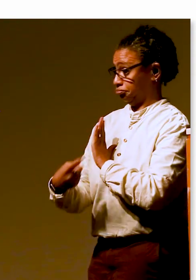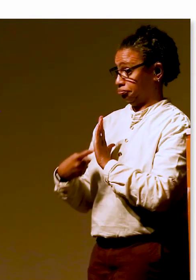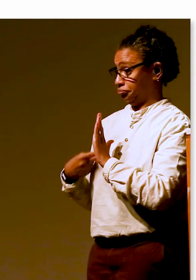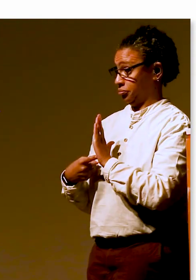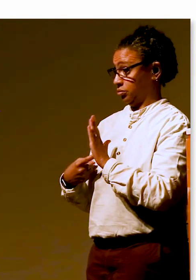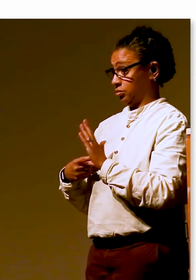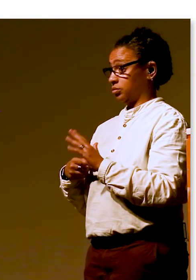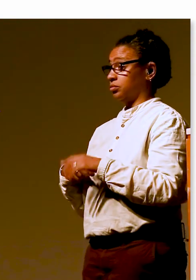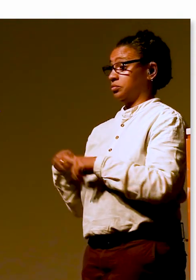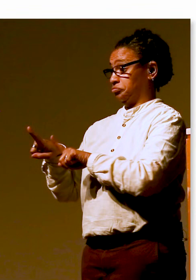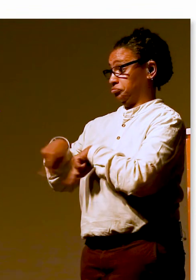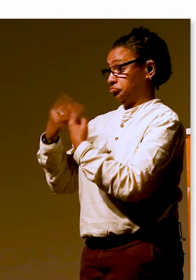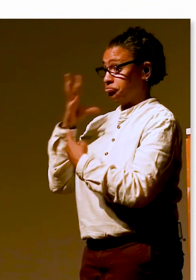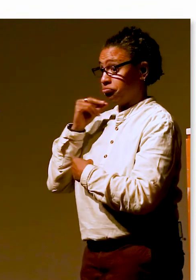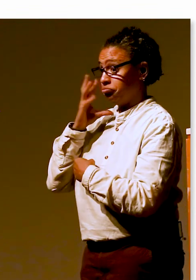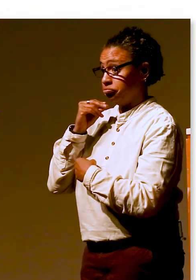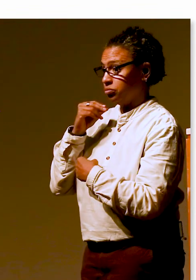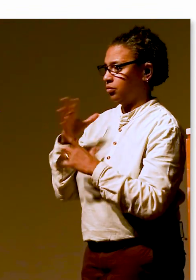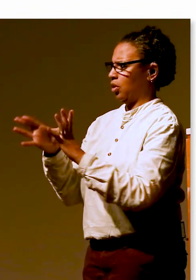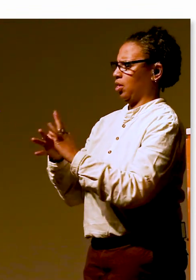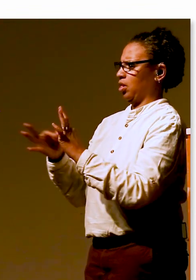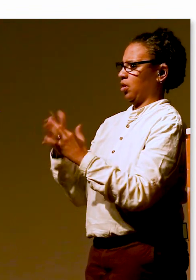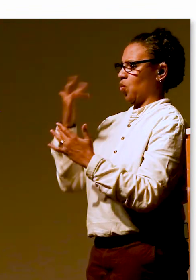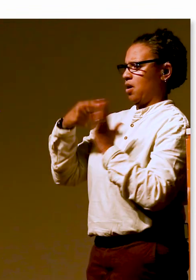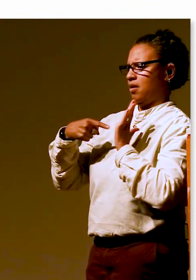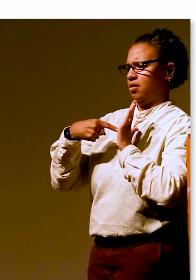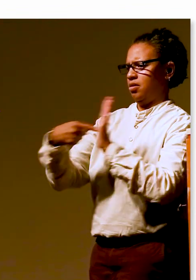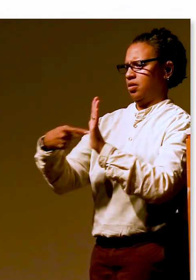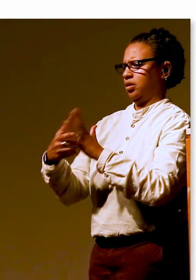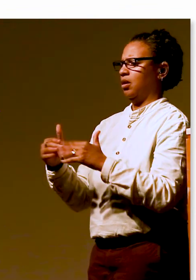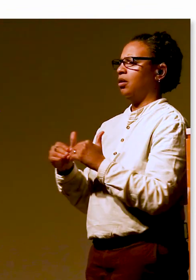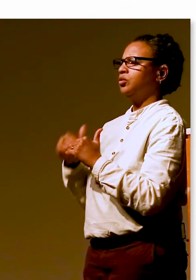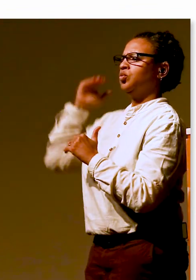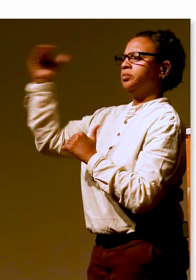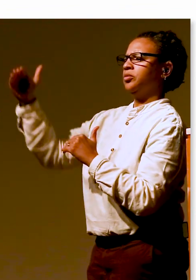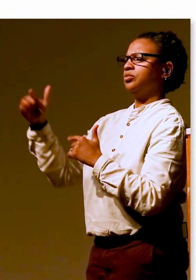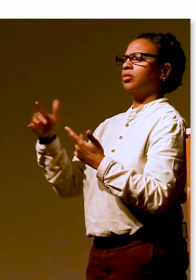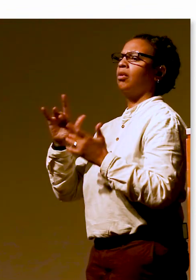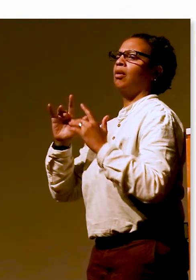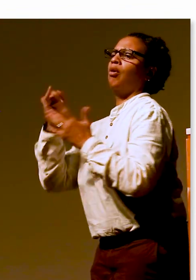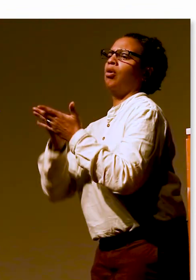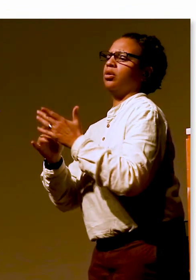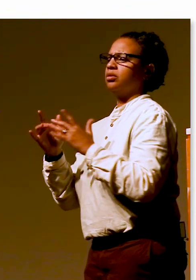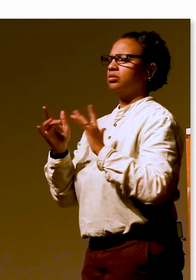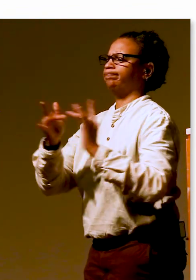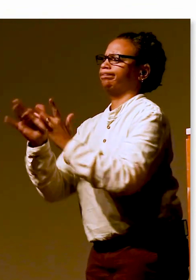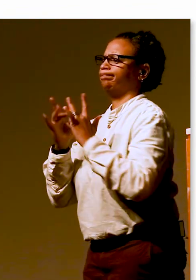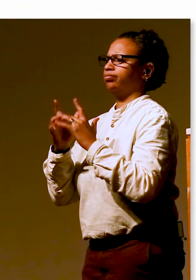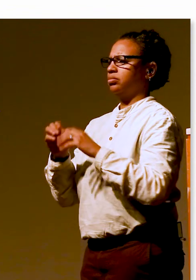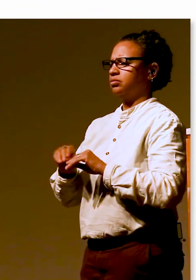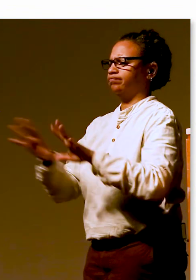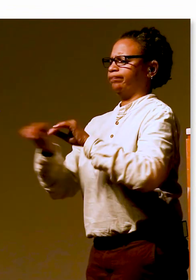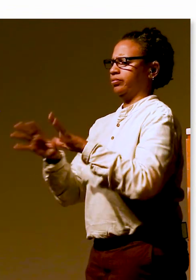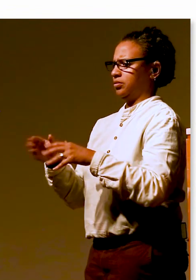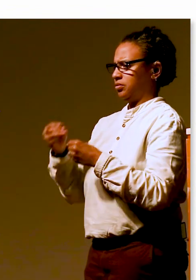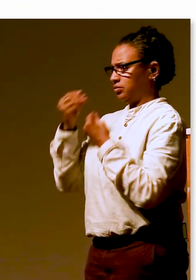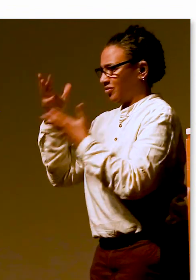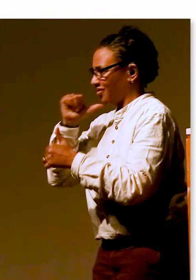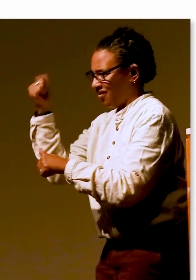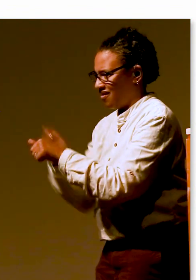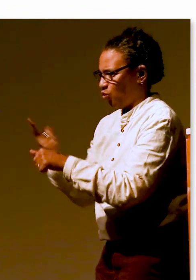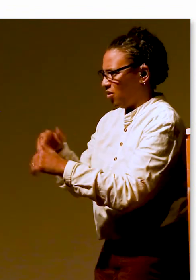people are like, why are you showing so much art online? People need to go see it. And I'm like, ugh, but everybody can't go see it.